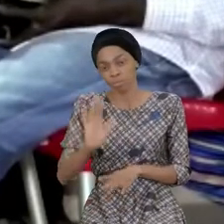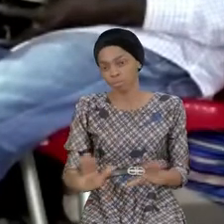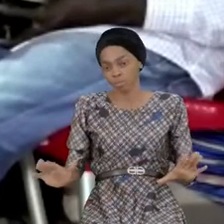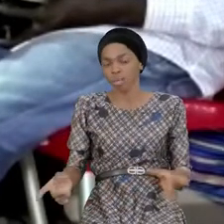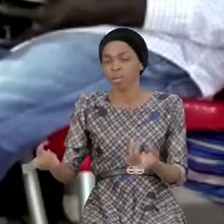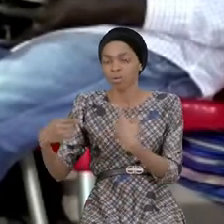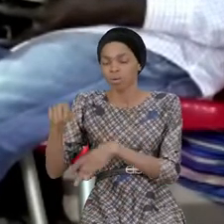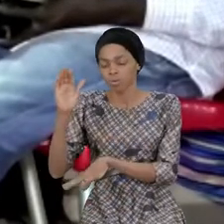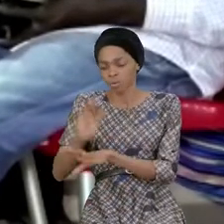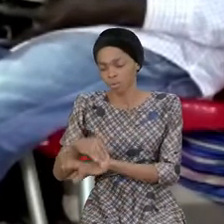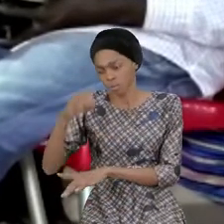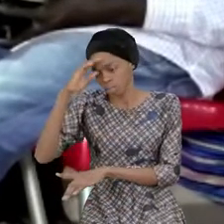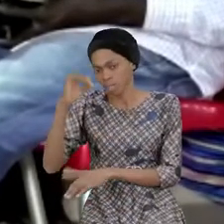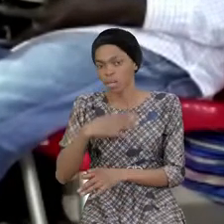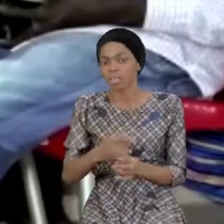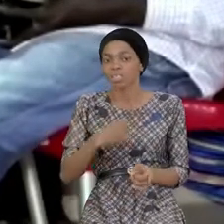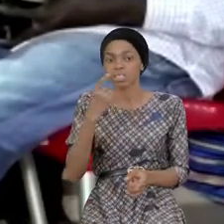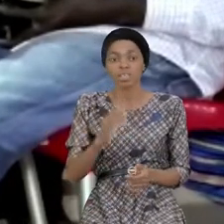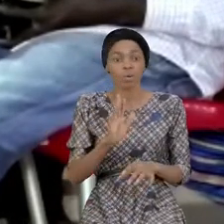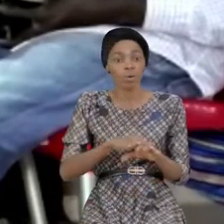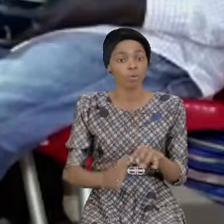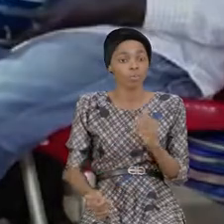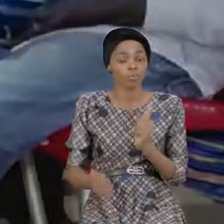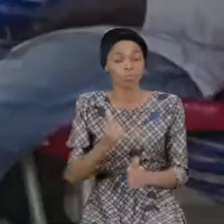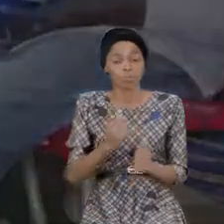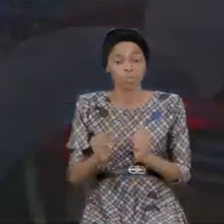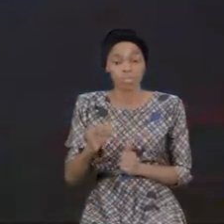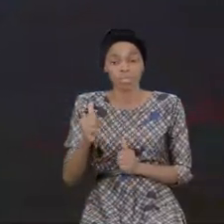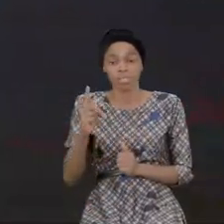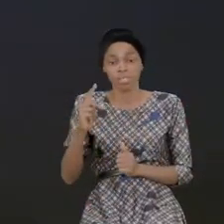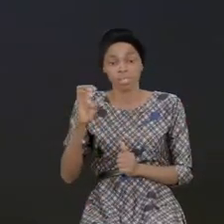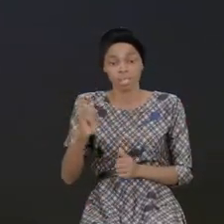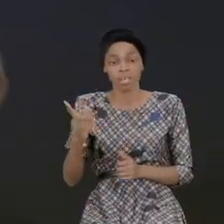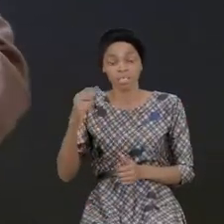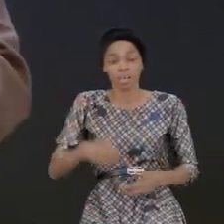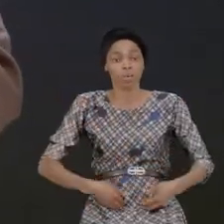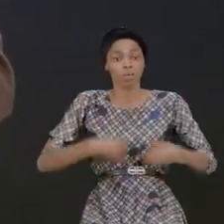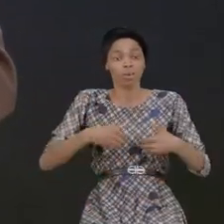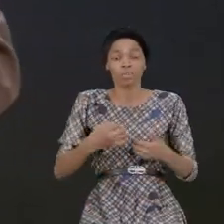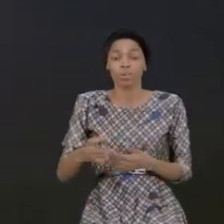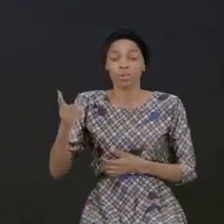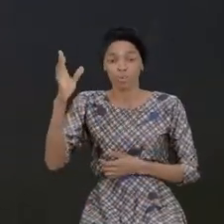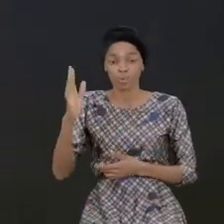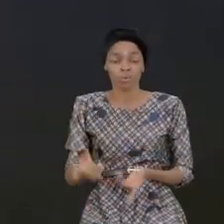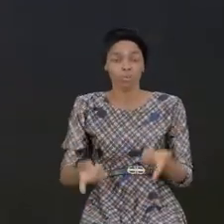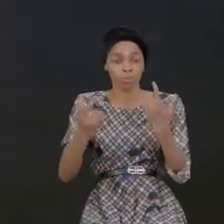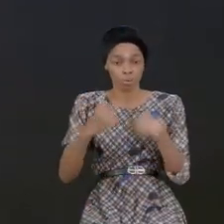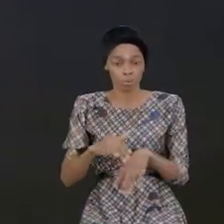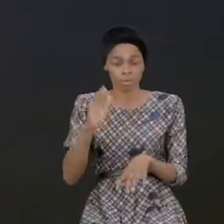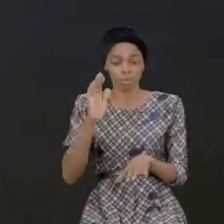And it says, for which things sake the wrath of God cometh